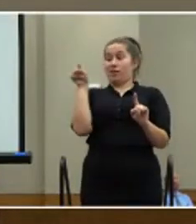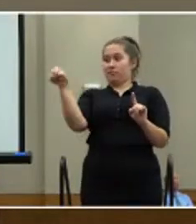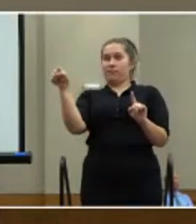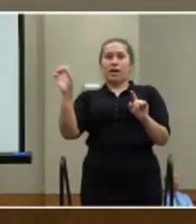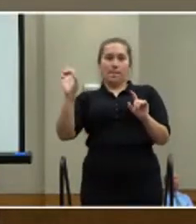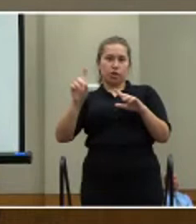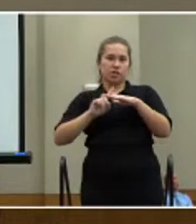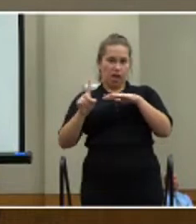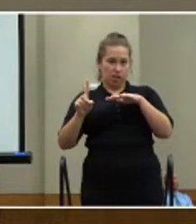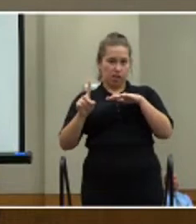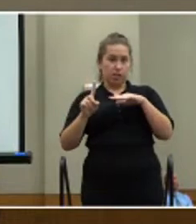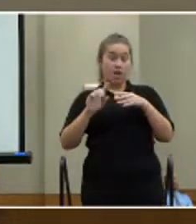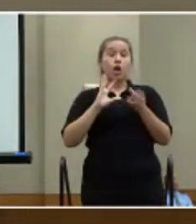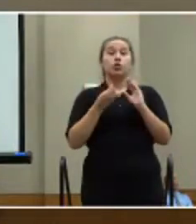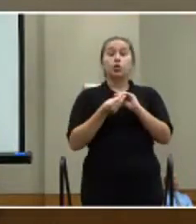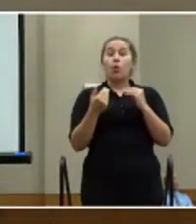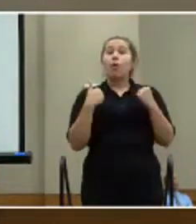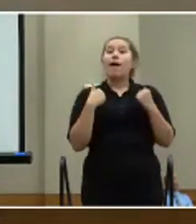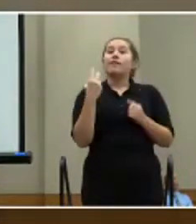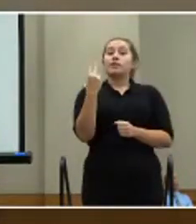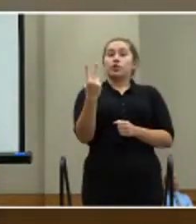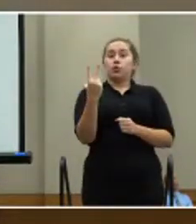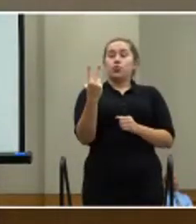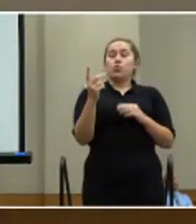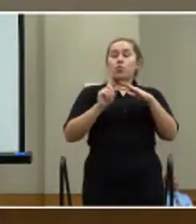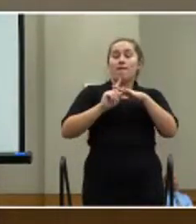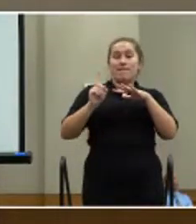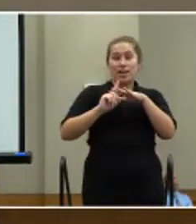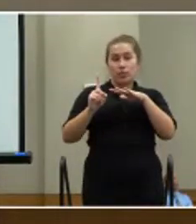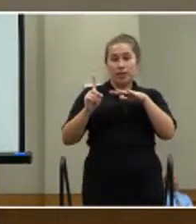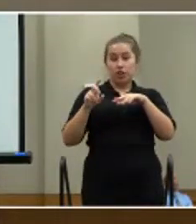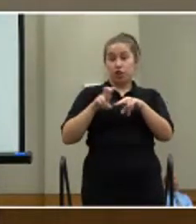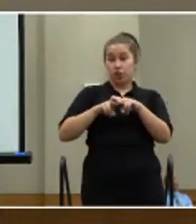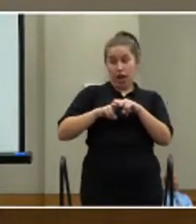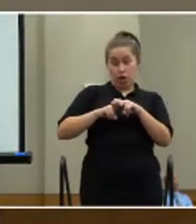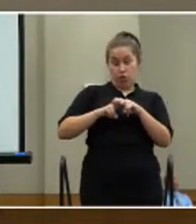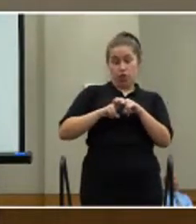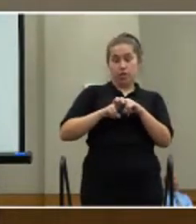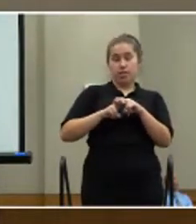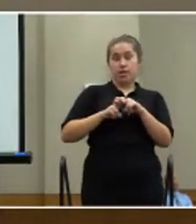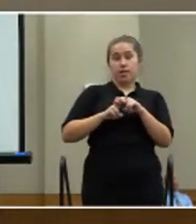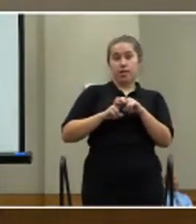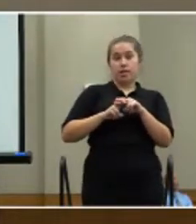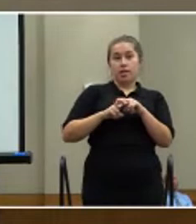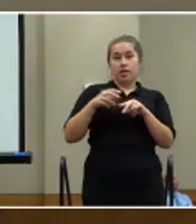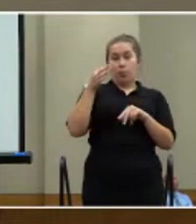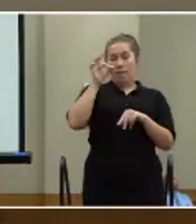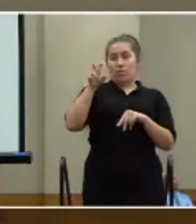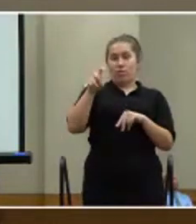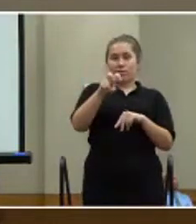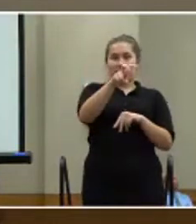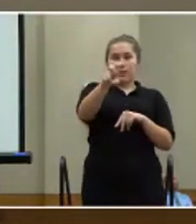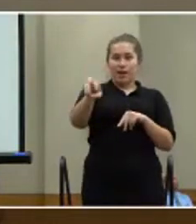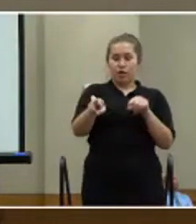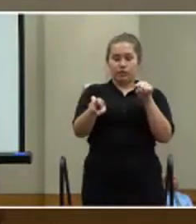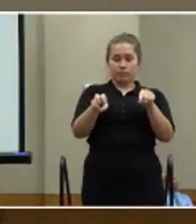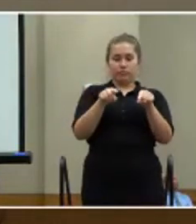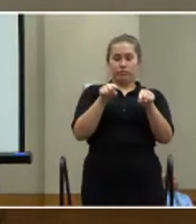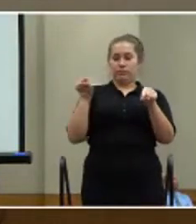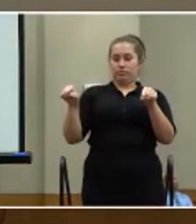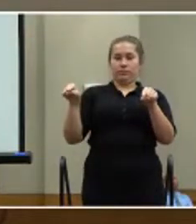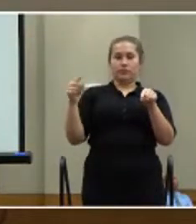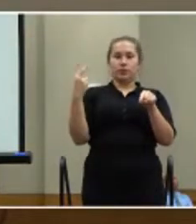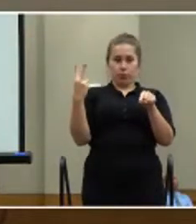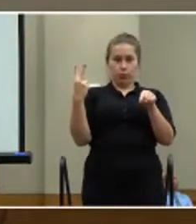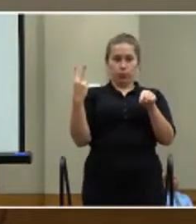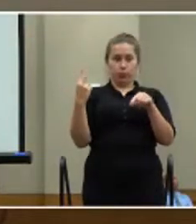There are a total number of 2 evacuation chairs, 1 on each side, right before the staircase. So that's